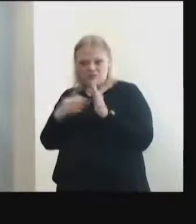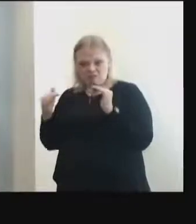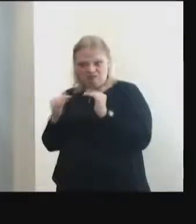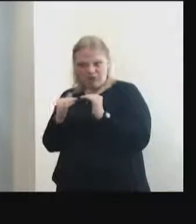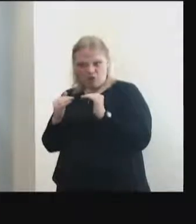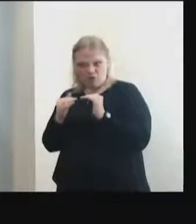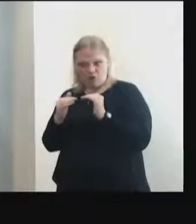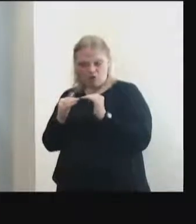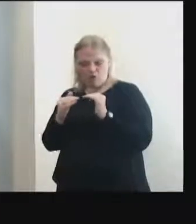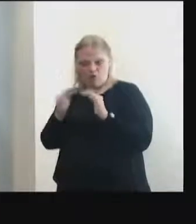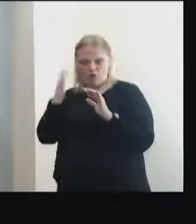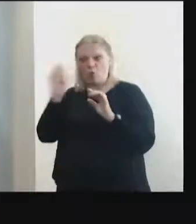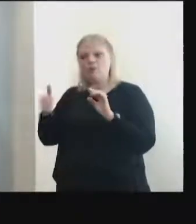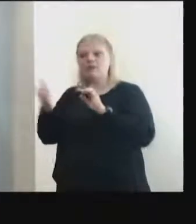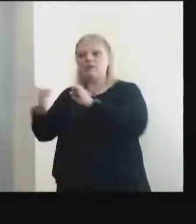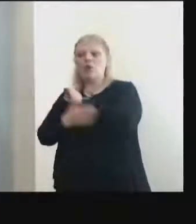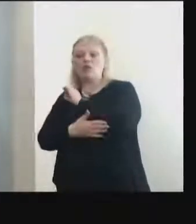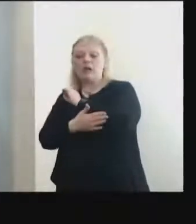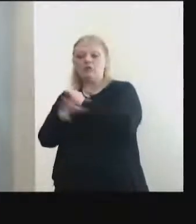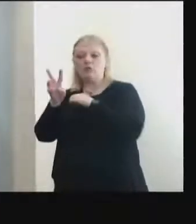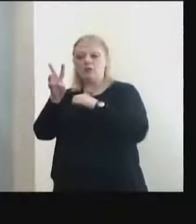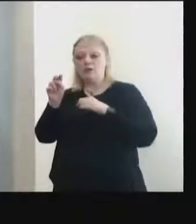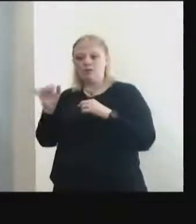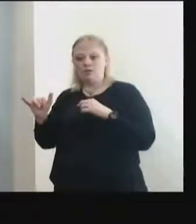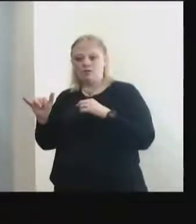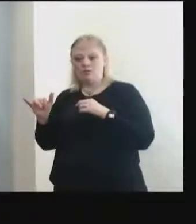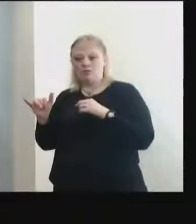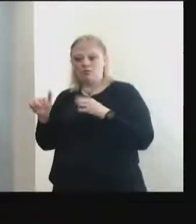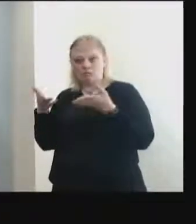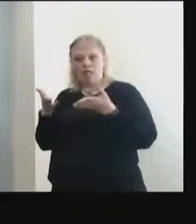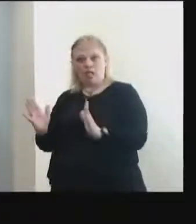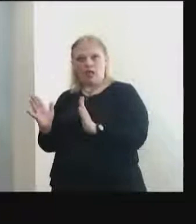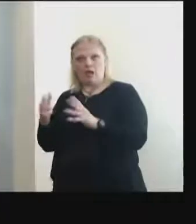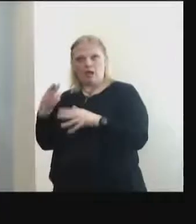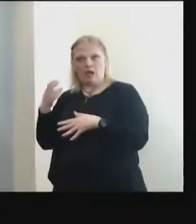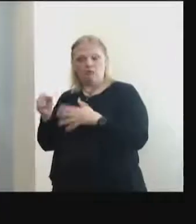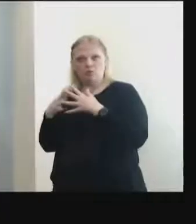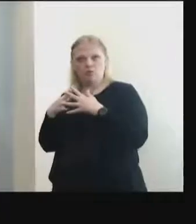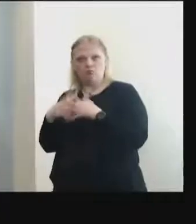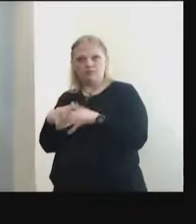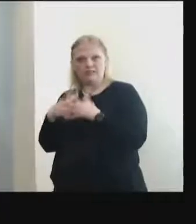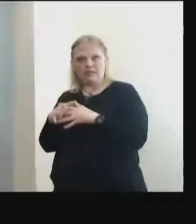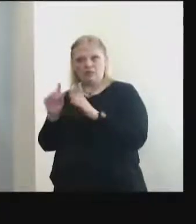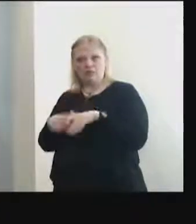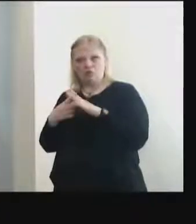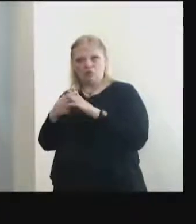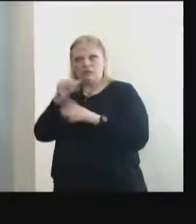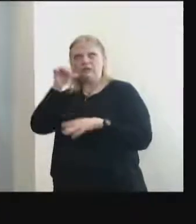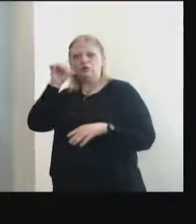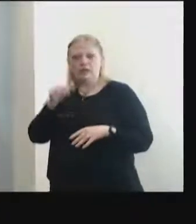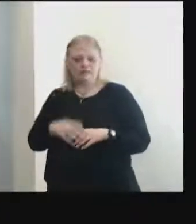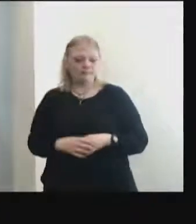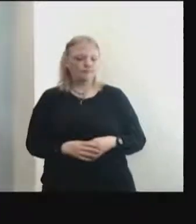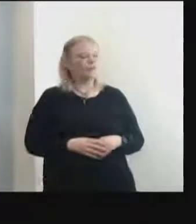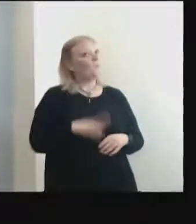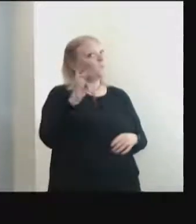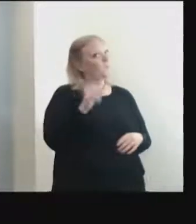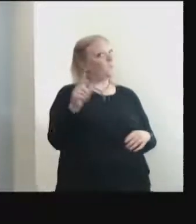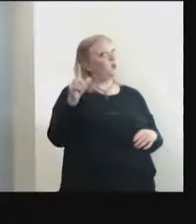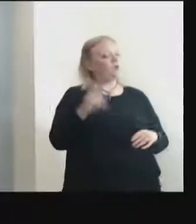knowing that the other counties of Western New York are all allowing high school wrestling starting actually yesterday?